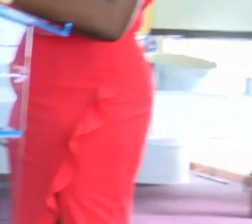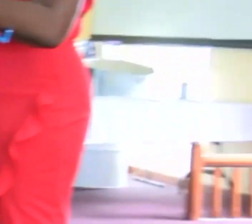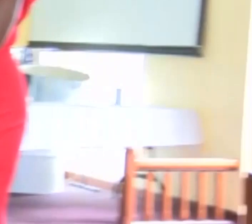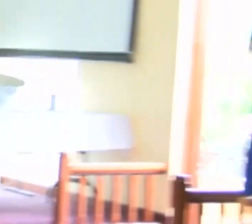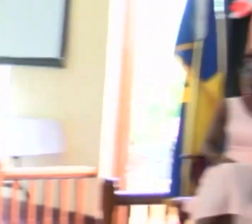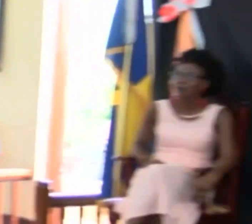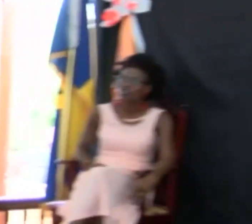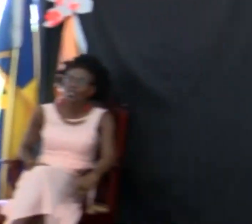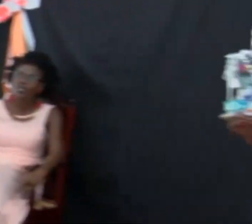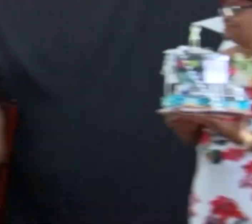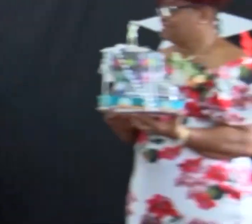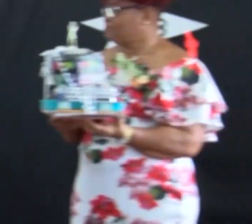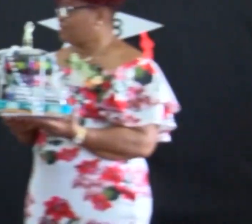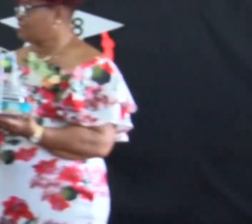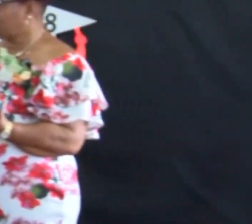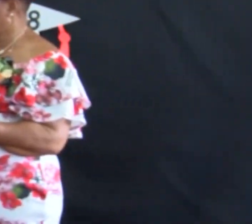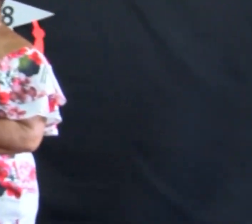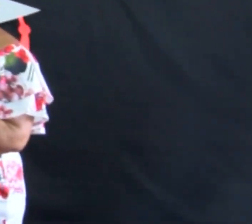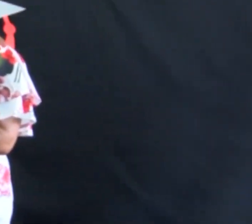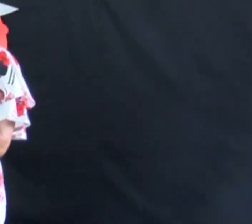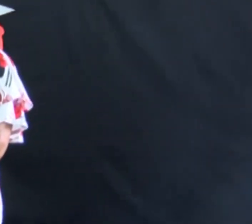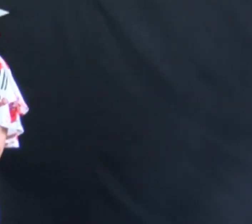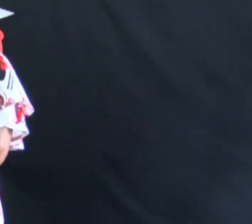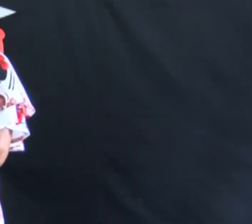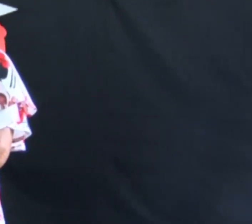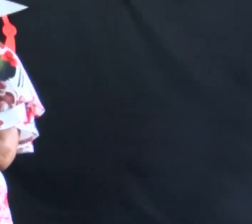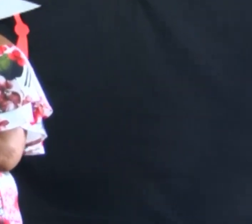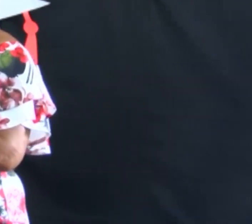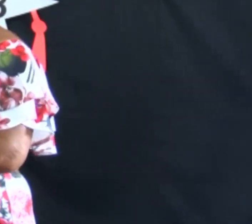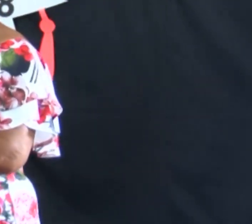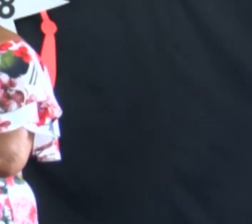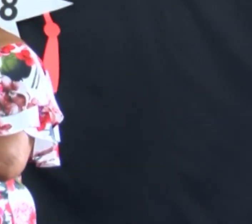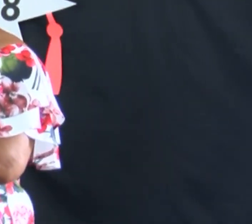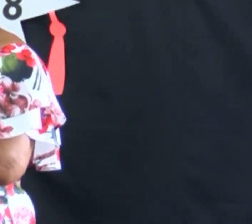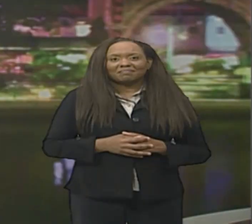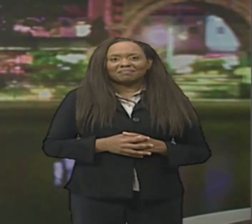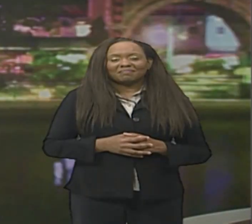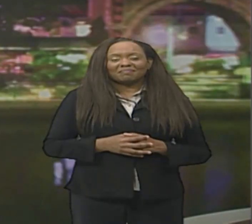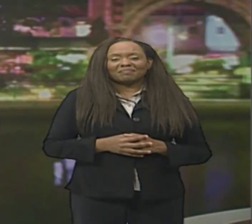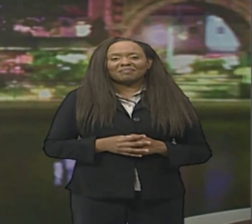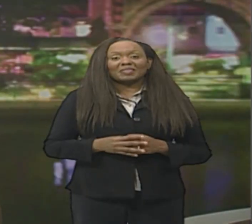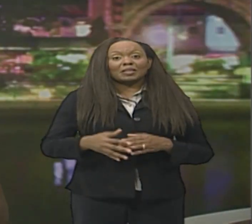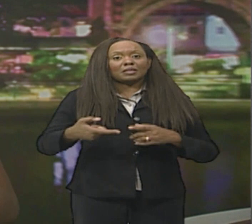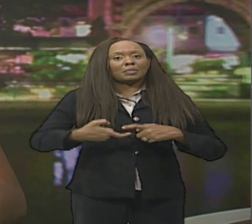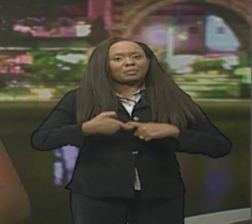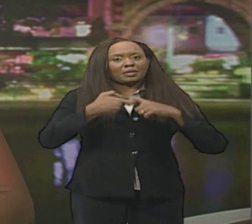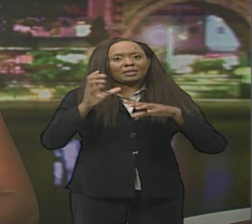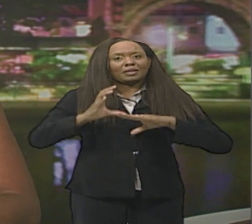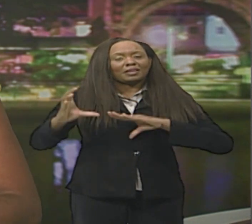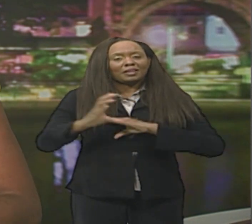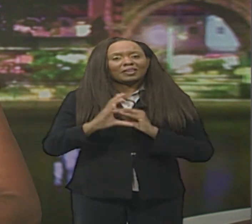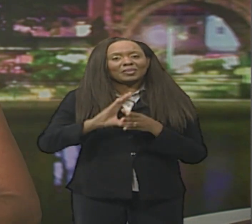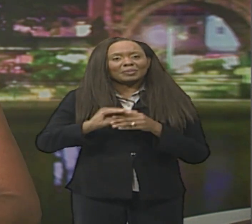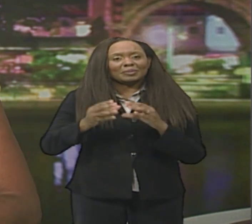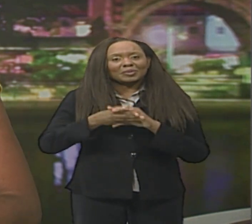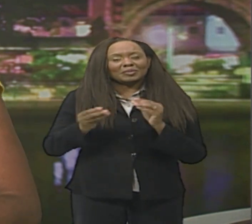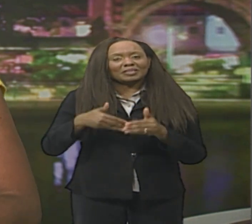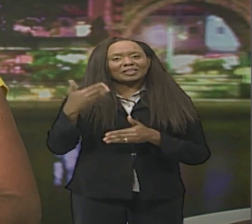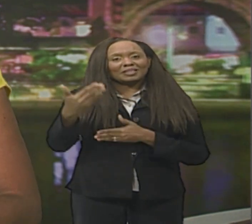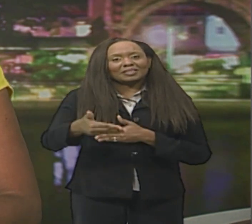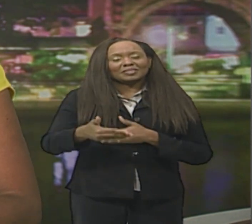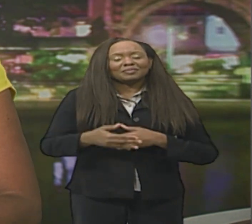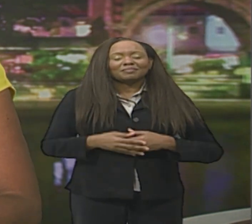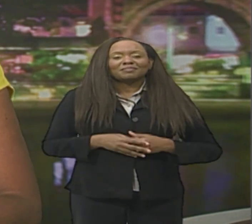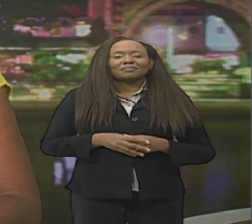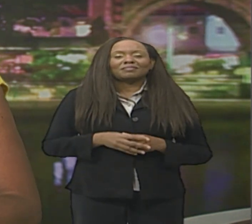Paris the top girl. Shane Jones, CBC News. Thanks, Shane. Time for another break, but when we come back, we'll check in with our